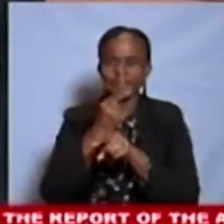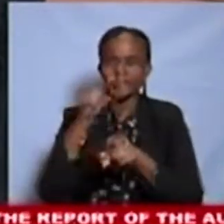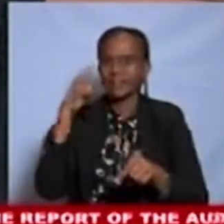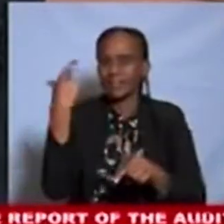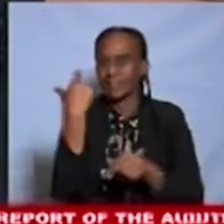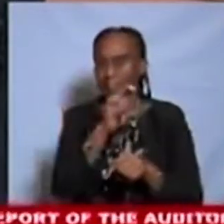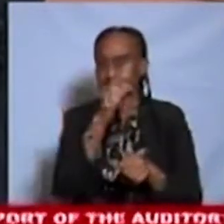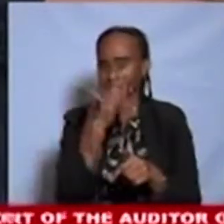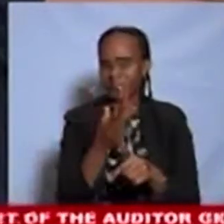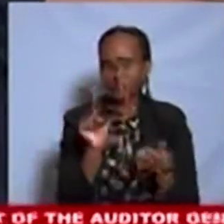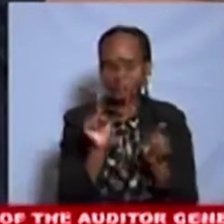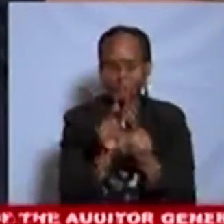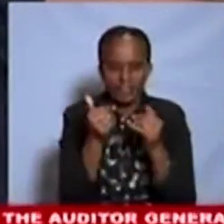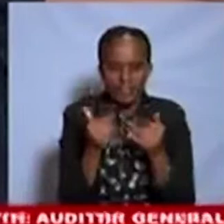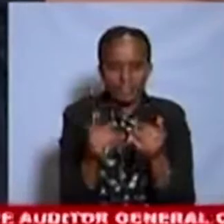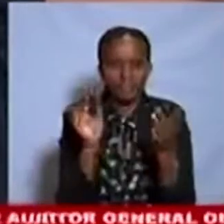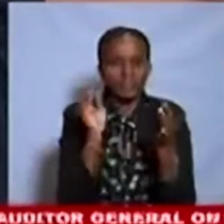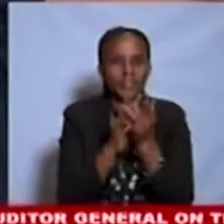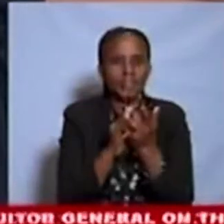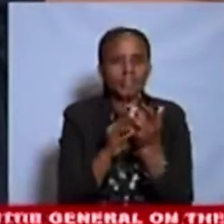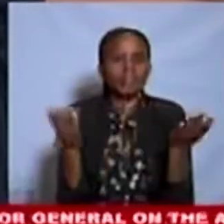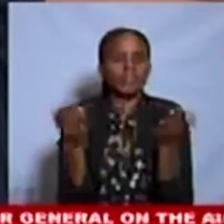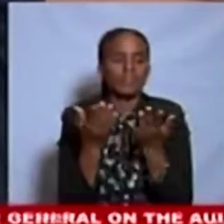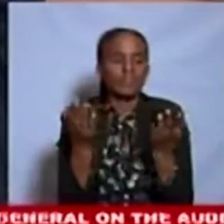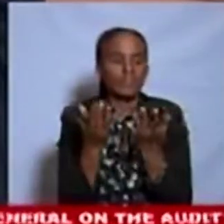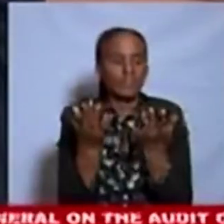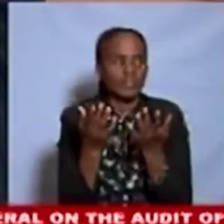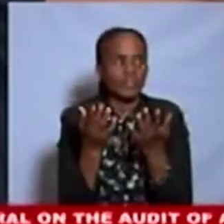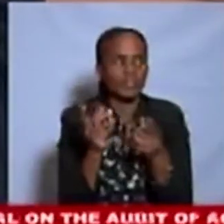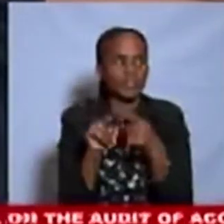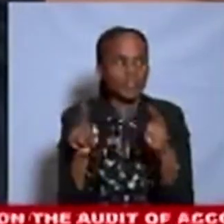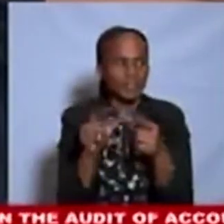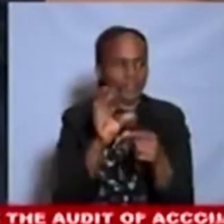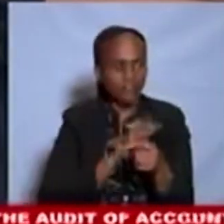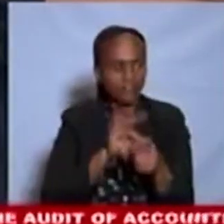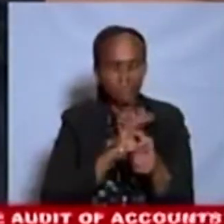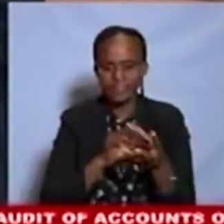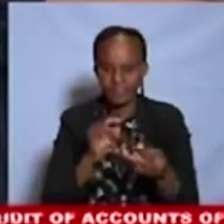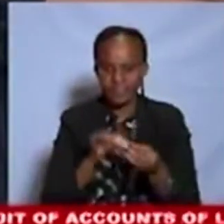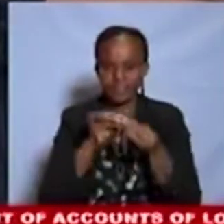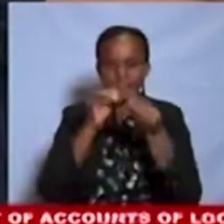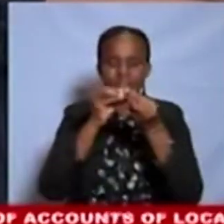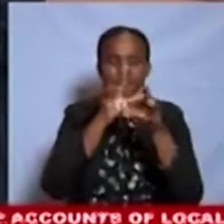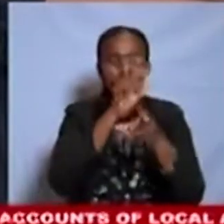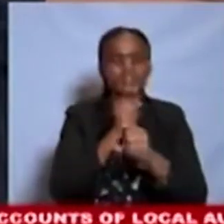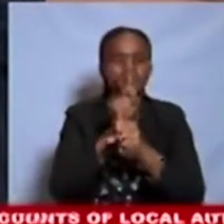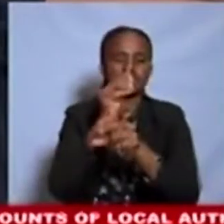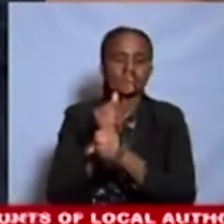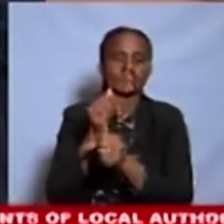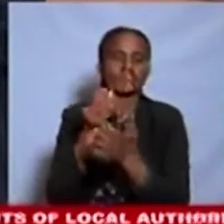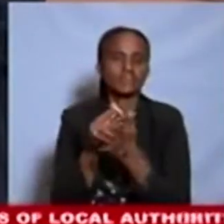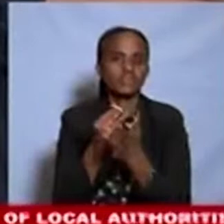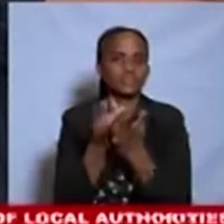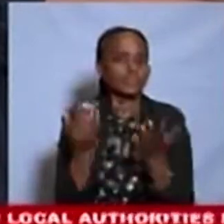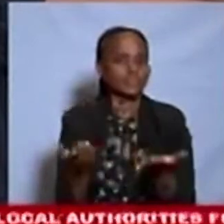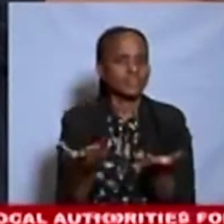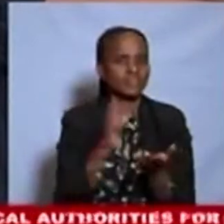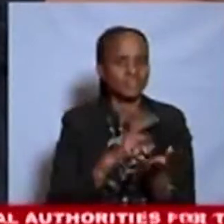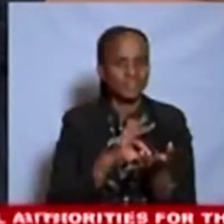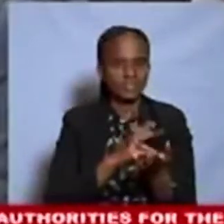him, and now put him, who's got nothing to do but is accumulating is receiving the salary.